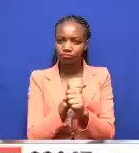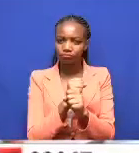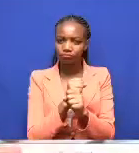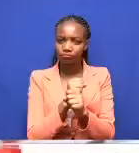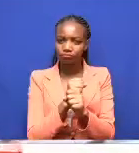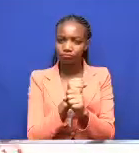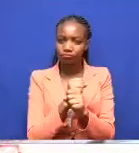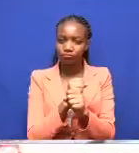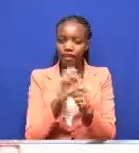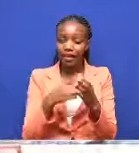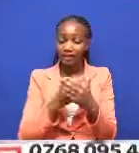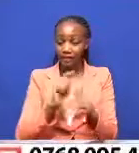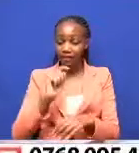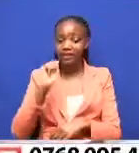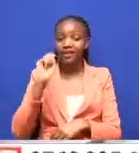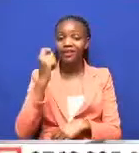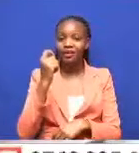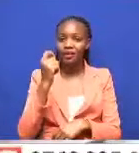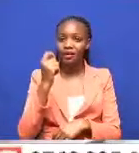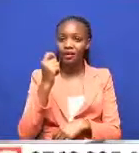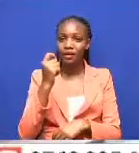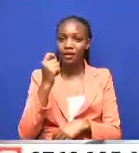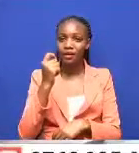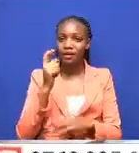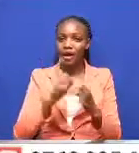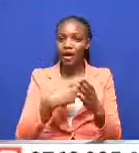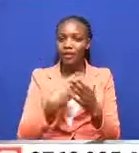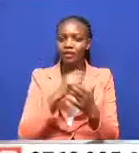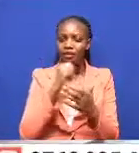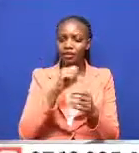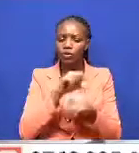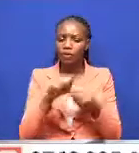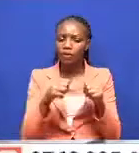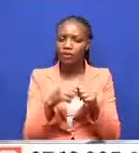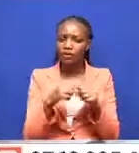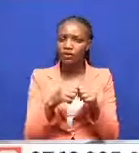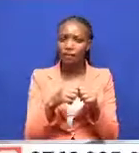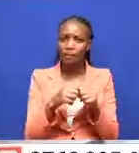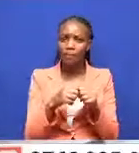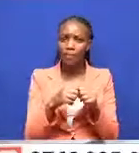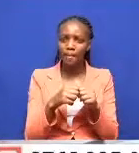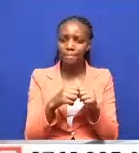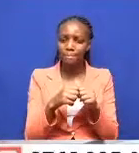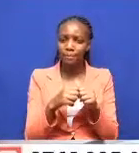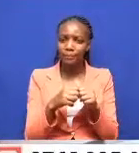in this country. And I'm not about to relinquish